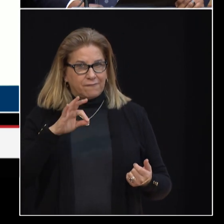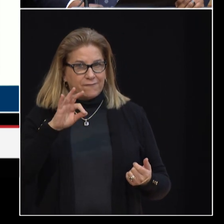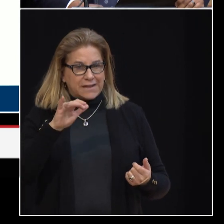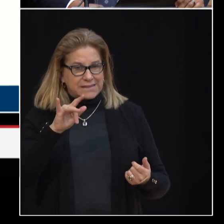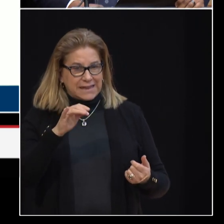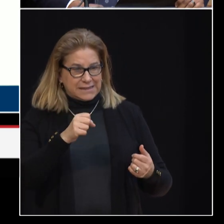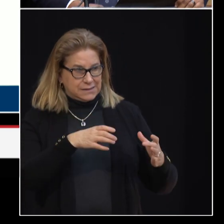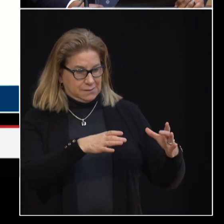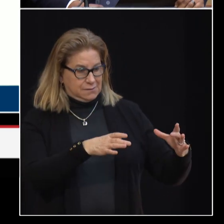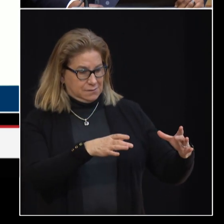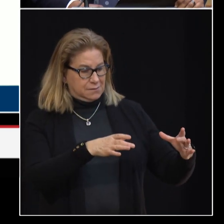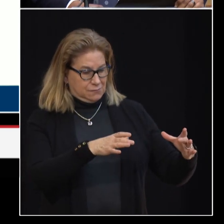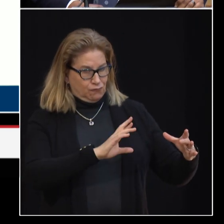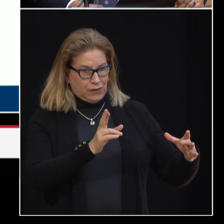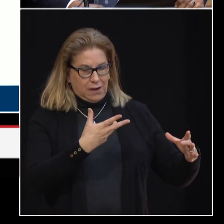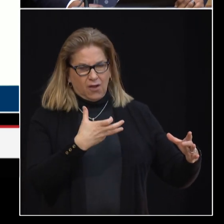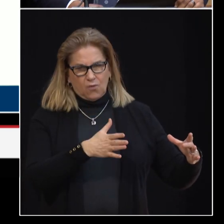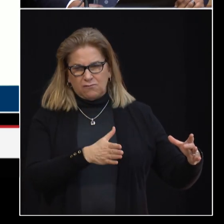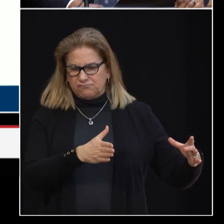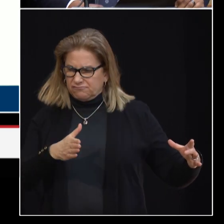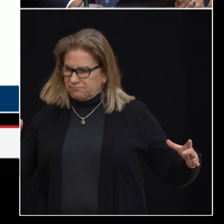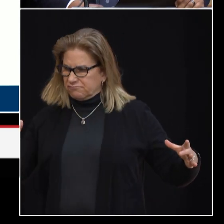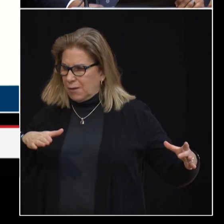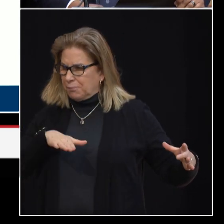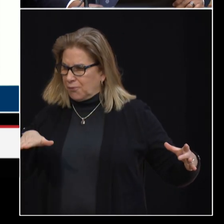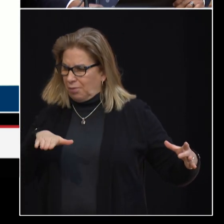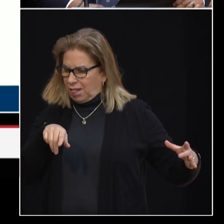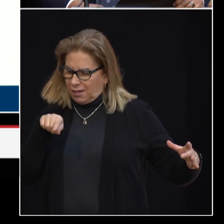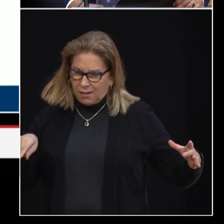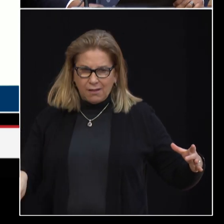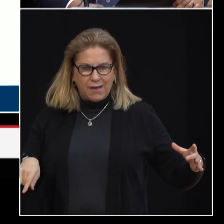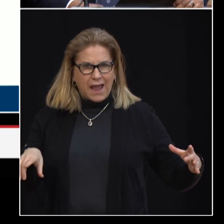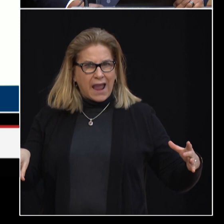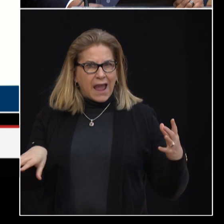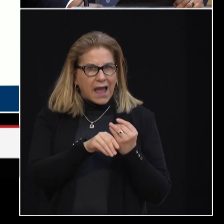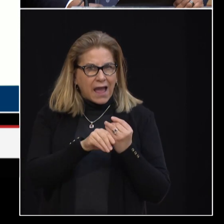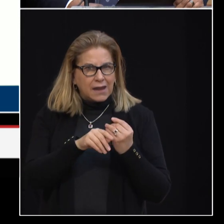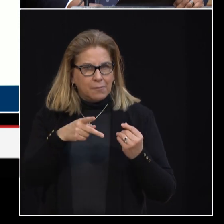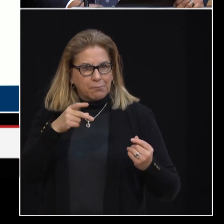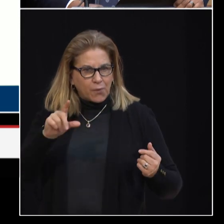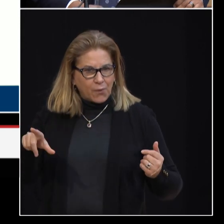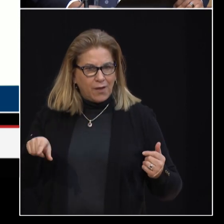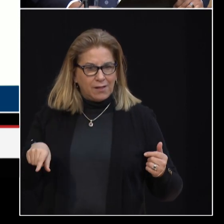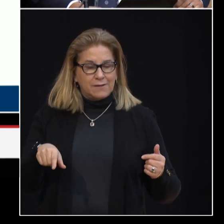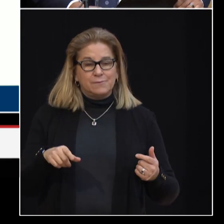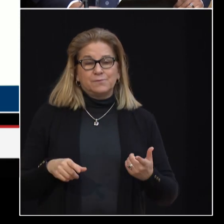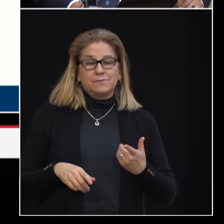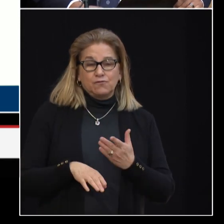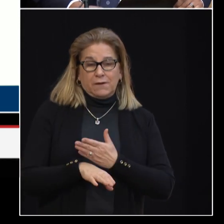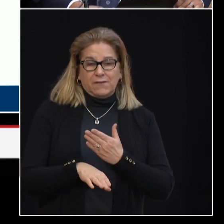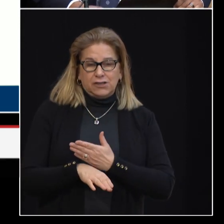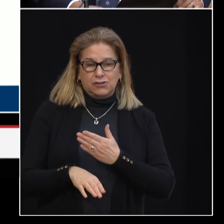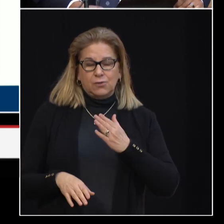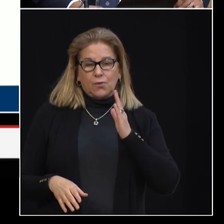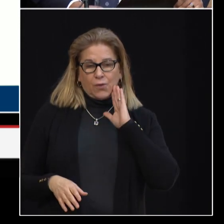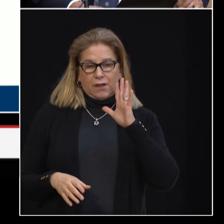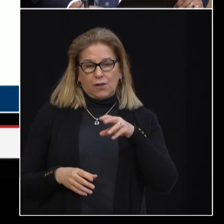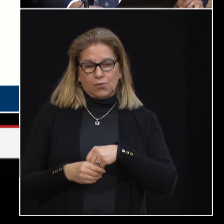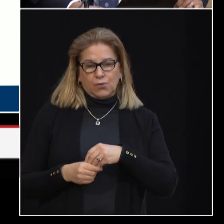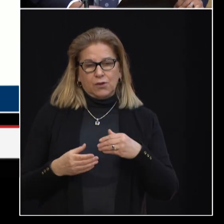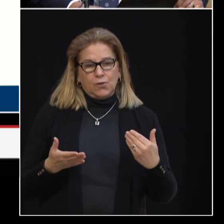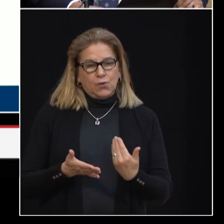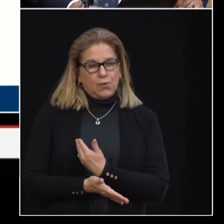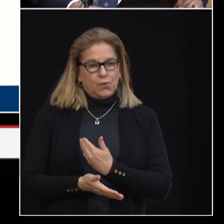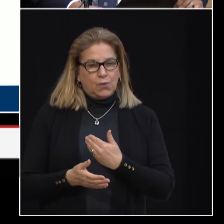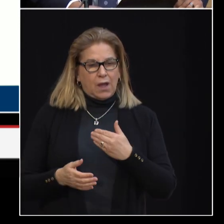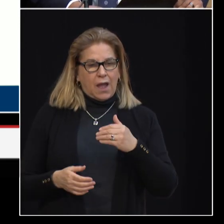million project located at 3100 Denver Street in Ward 7, and the renovation will include a new aquatic annex